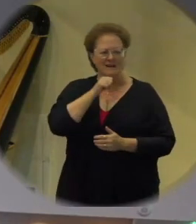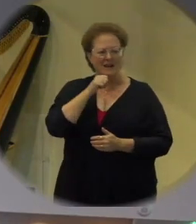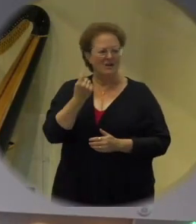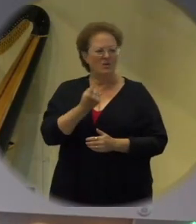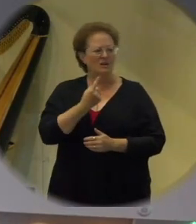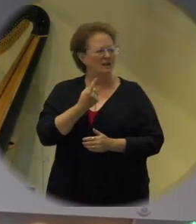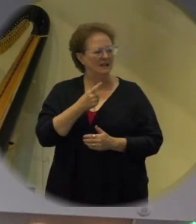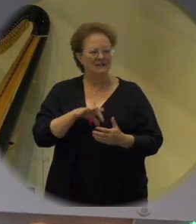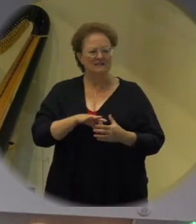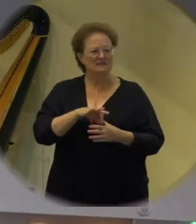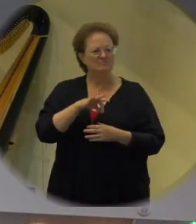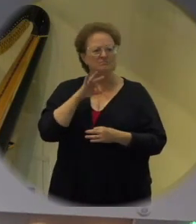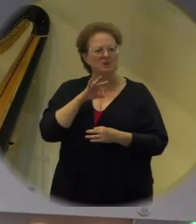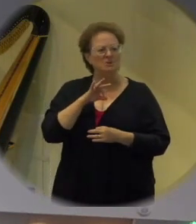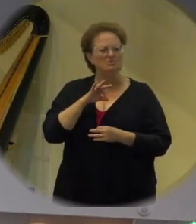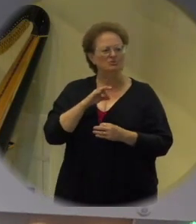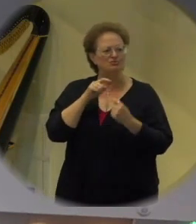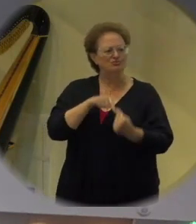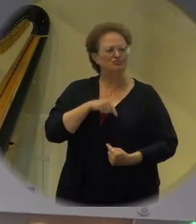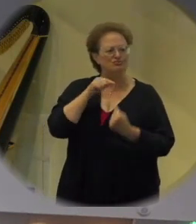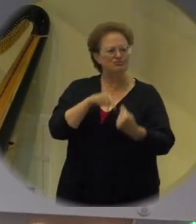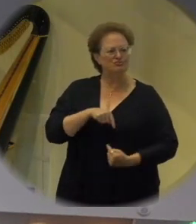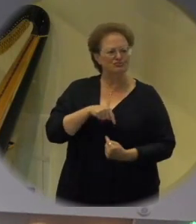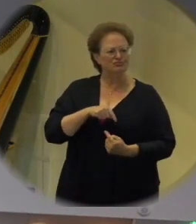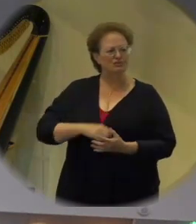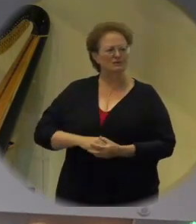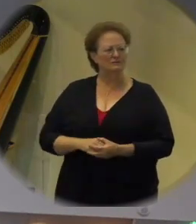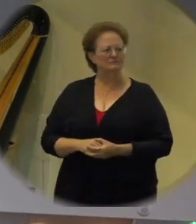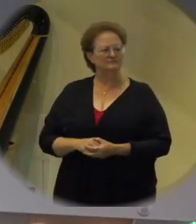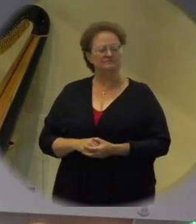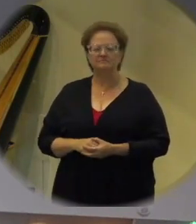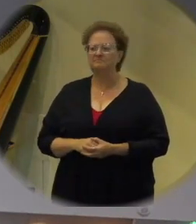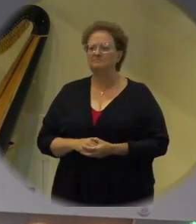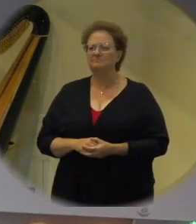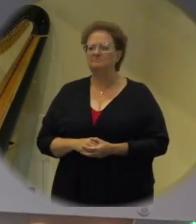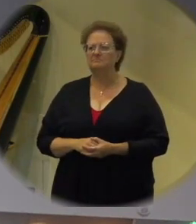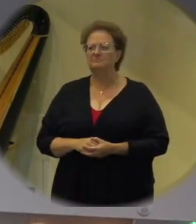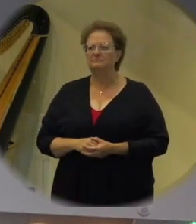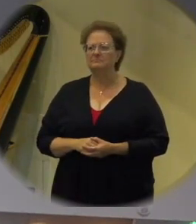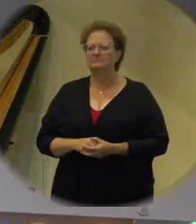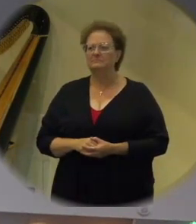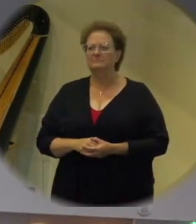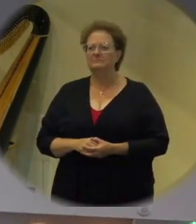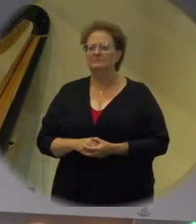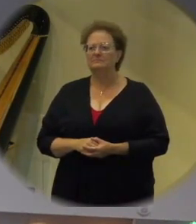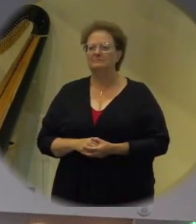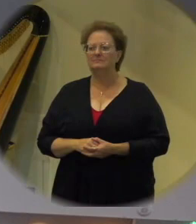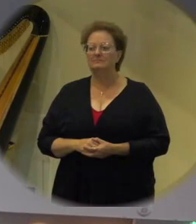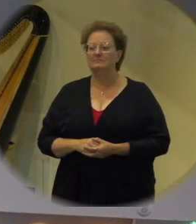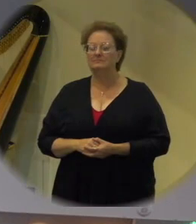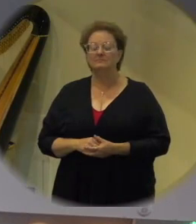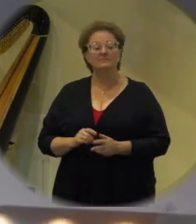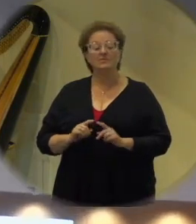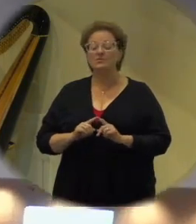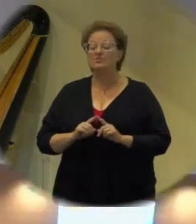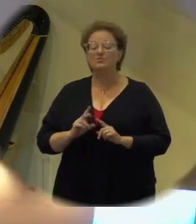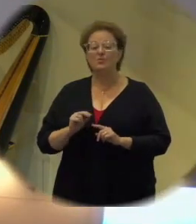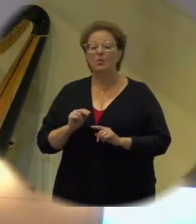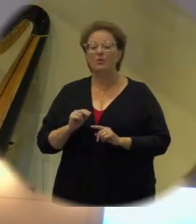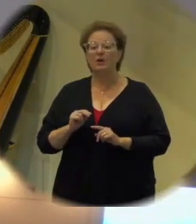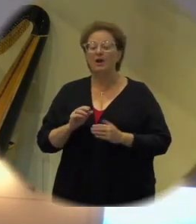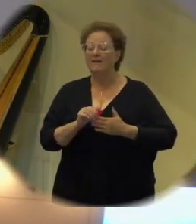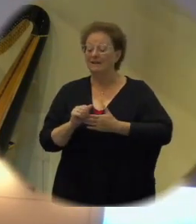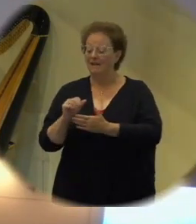the spiritual struggle, Lord, you know, help me not to get into trouble, and if I do get into trouble, get me out. We said, no, Lord,